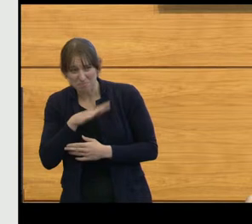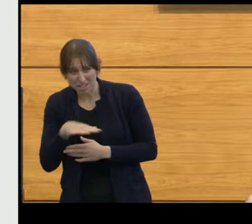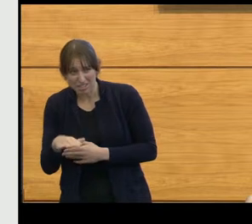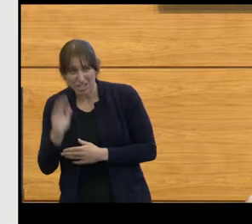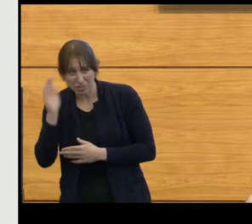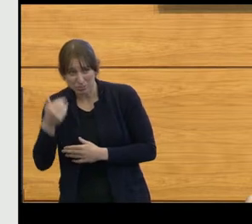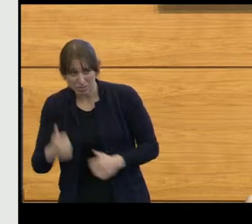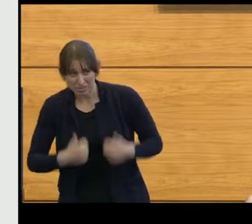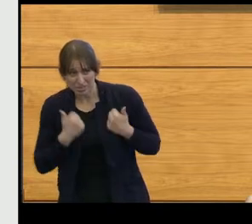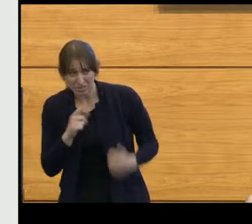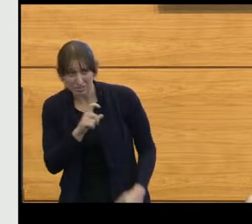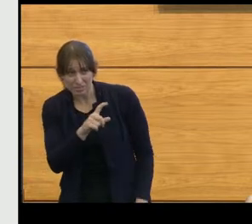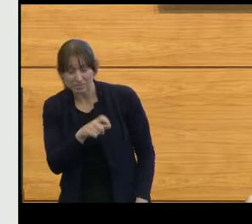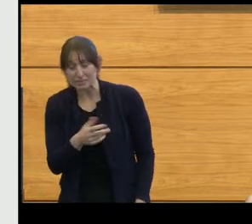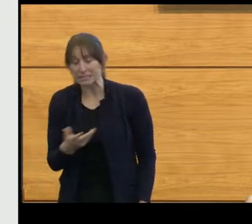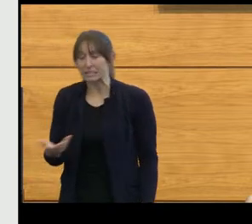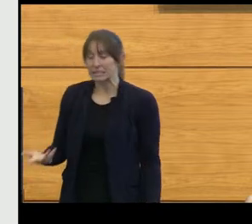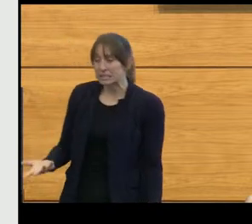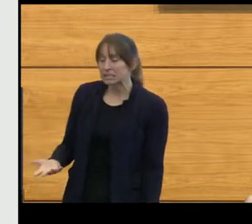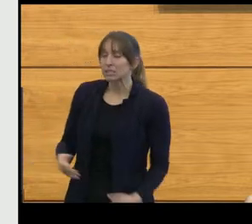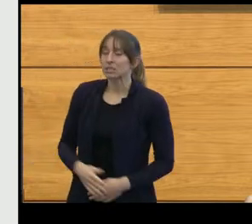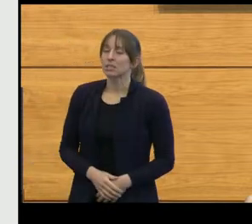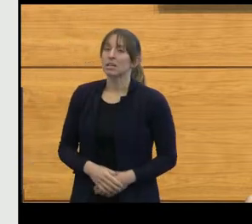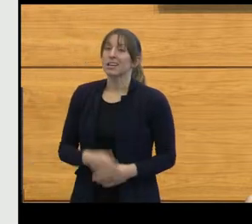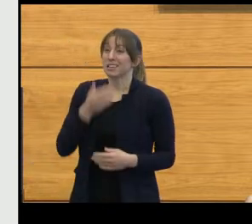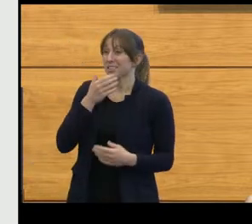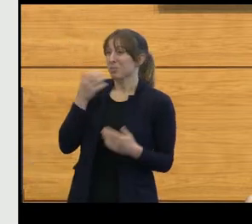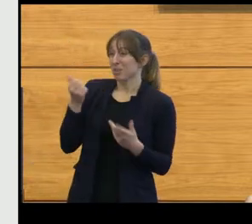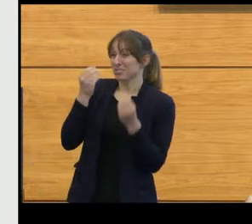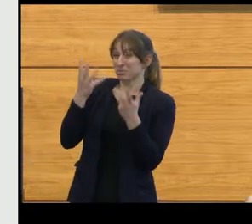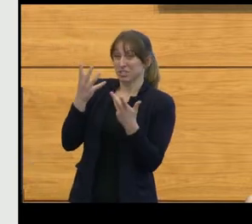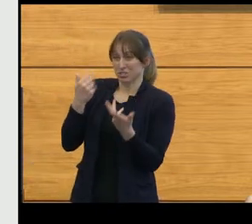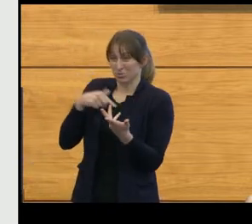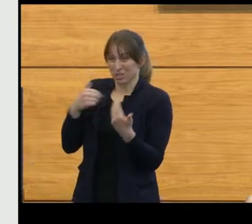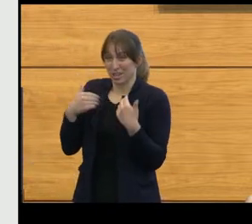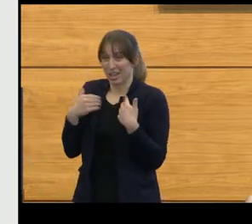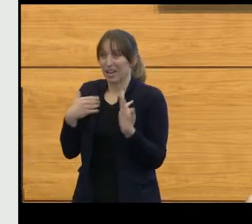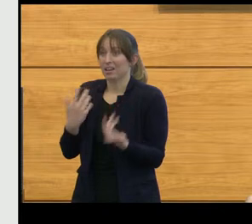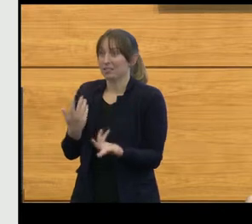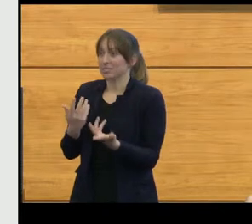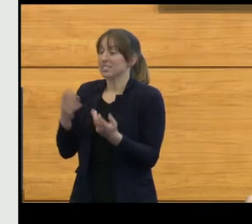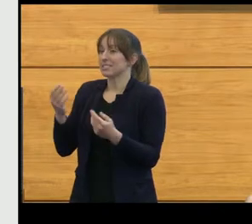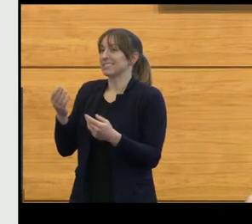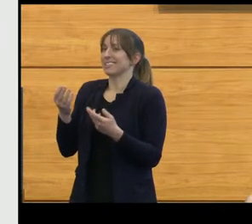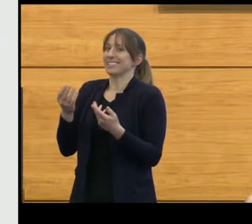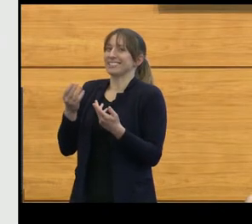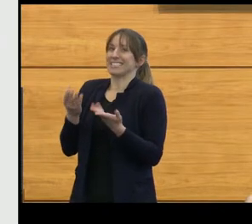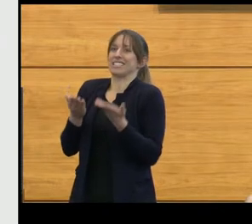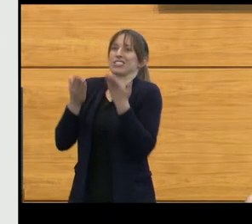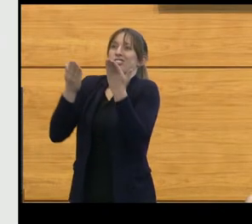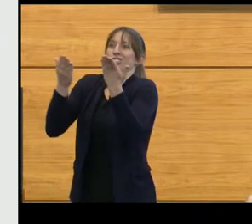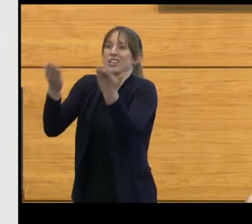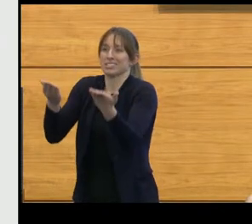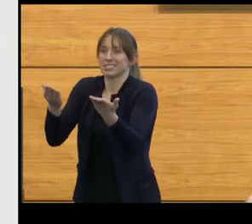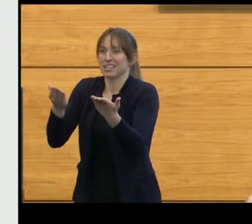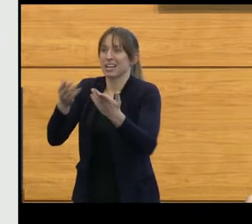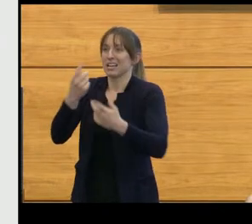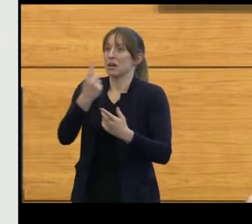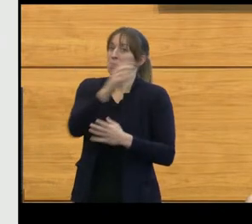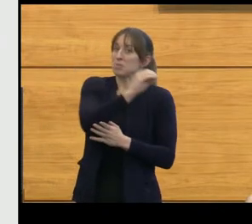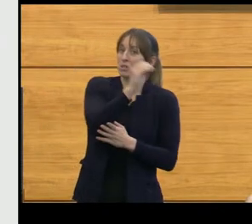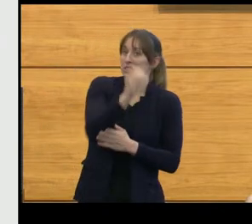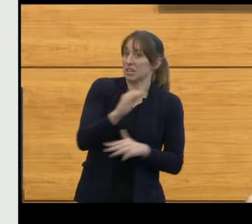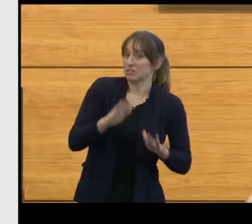would have to say, well, the best data that we have suggests that this percentage of child would live, this percentage of child would